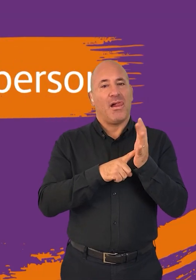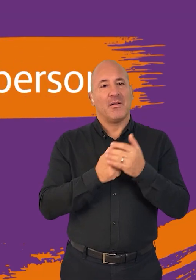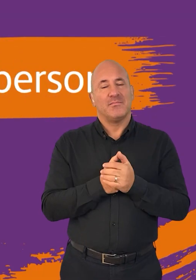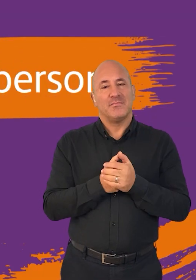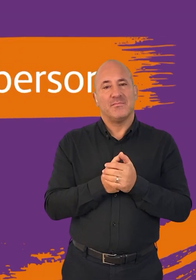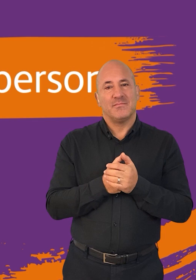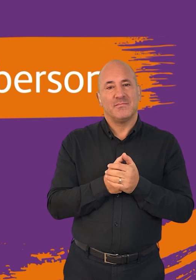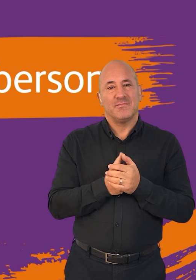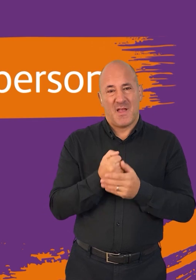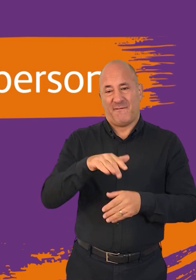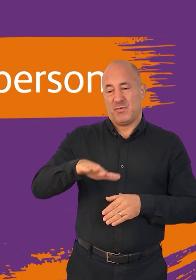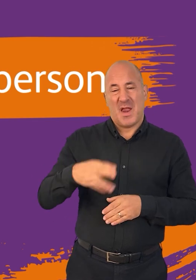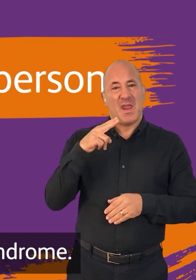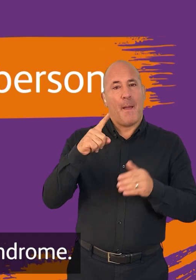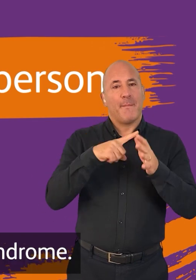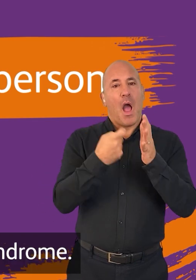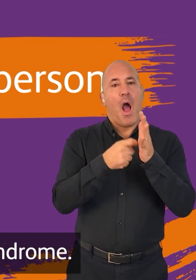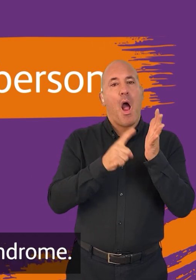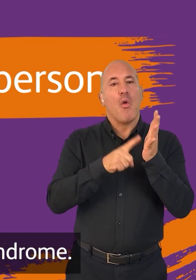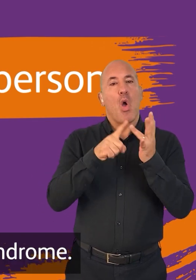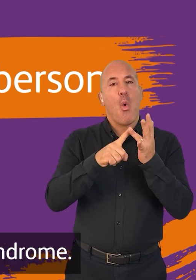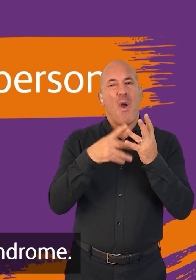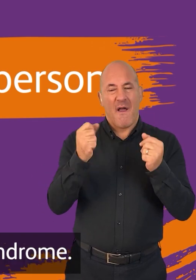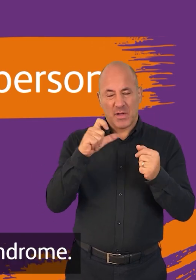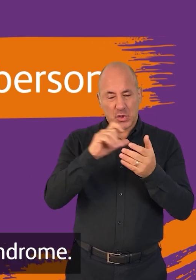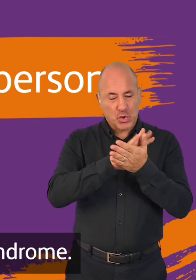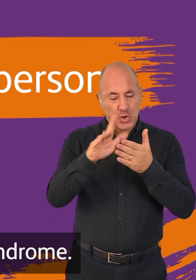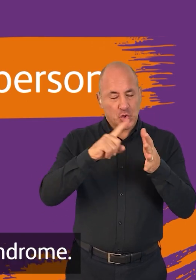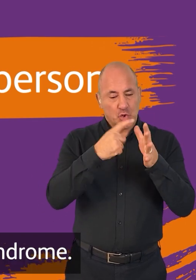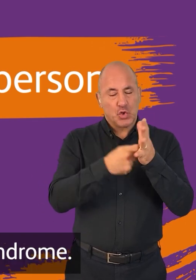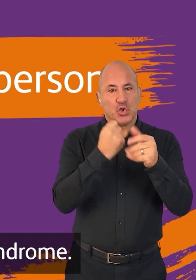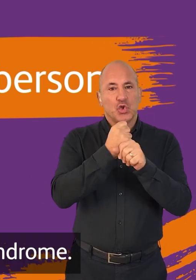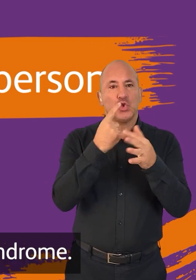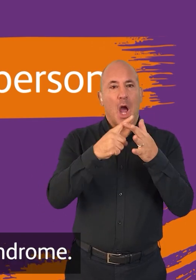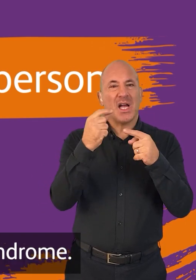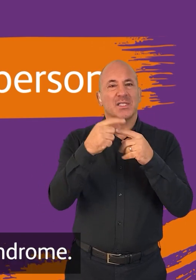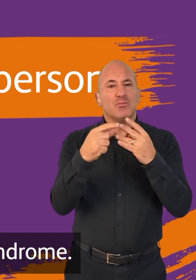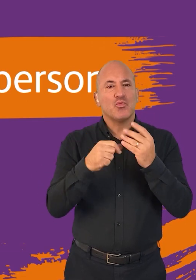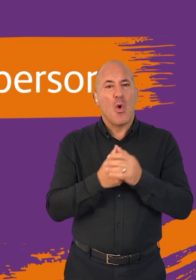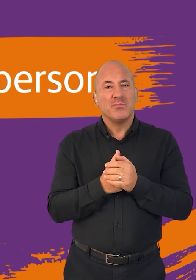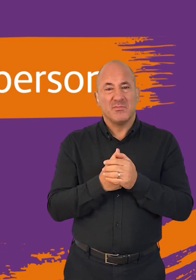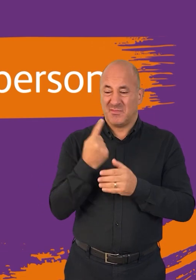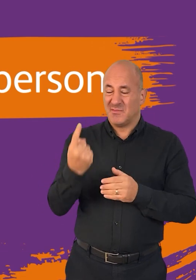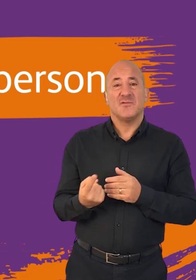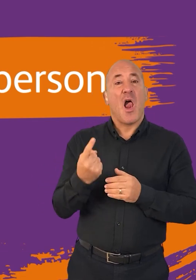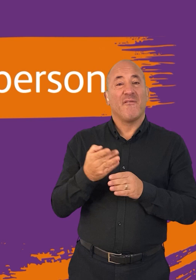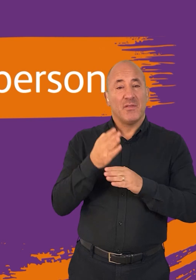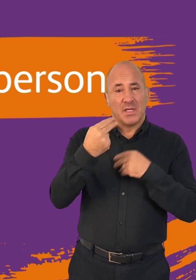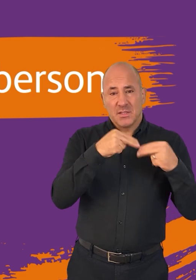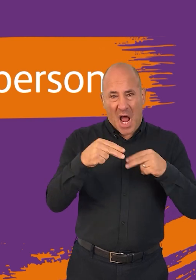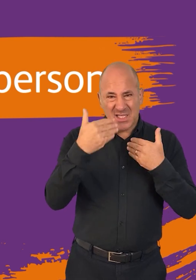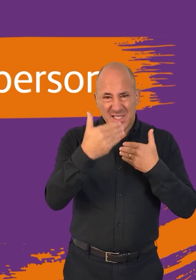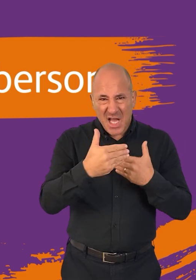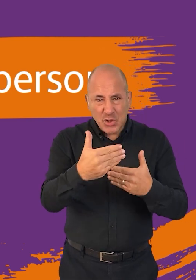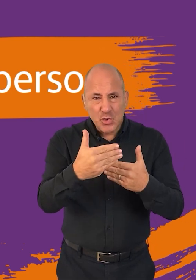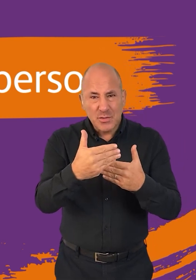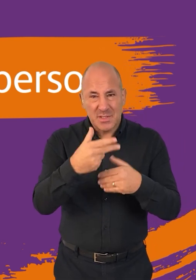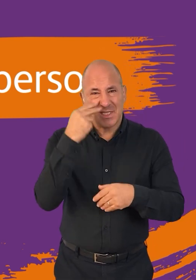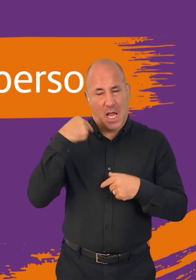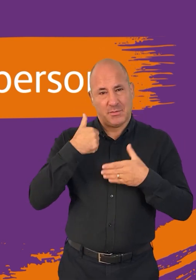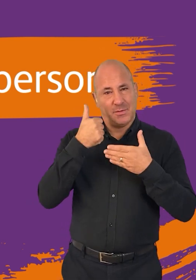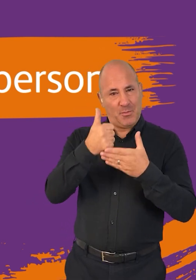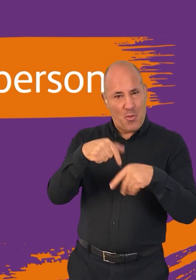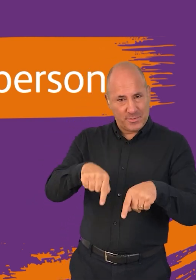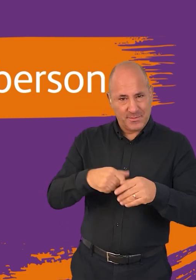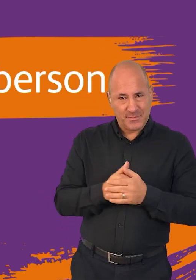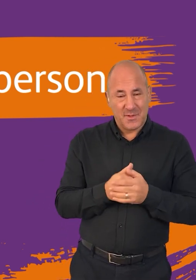Phil Emberson. Phil is a father to Arlo, who has Charge syndrome. Arlo attends dance sessions for people supported